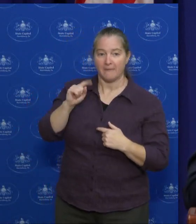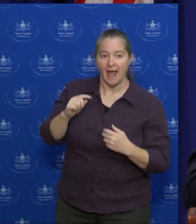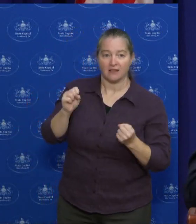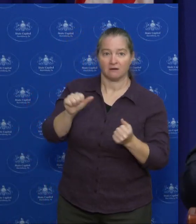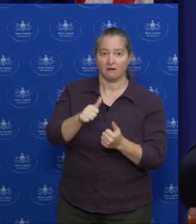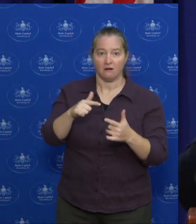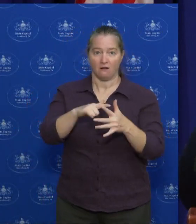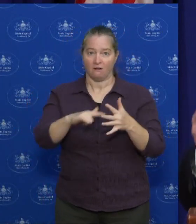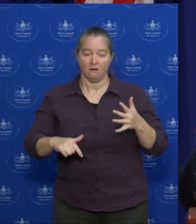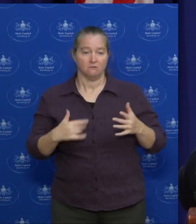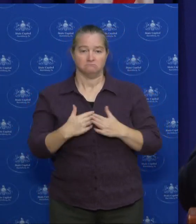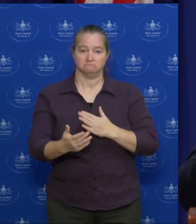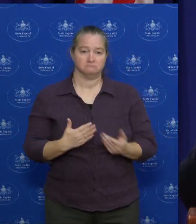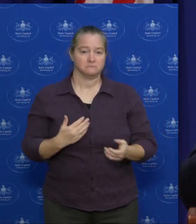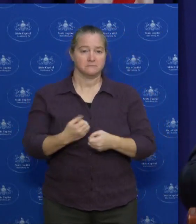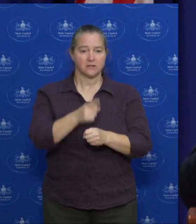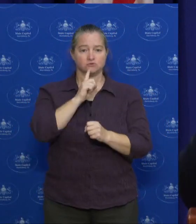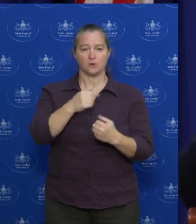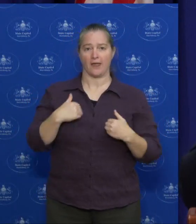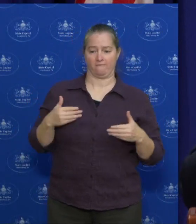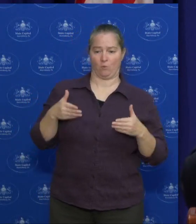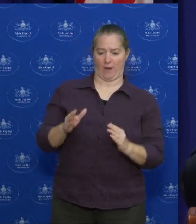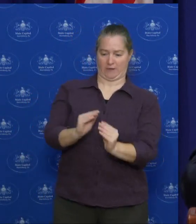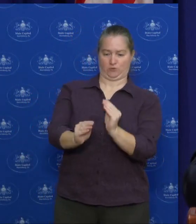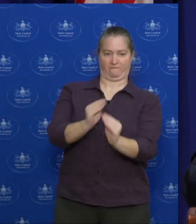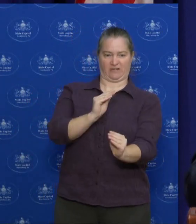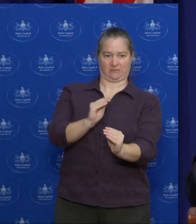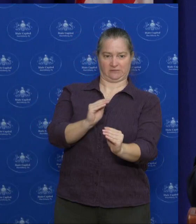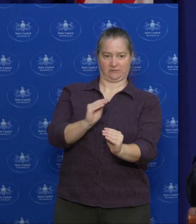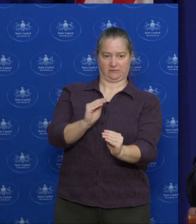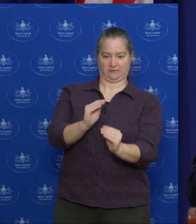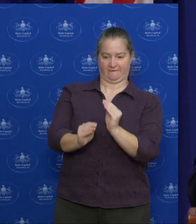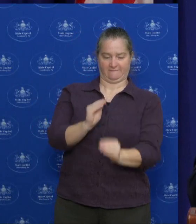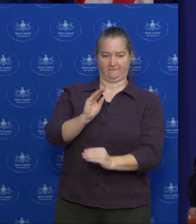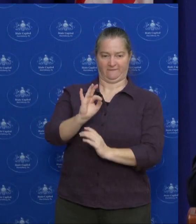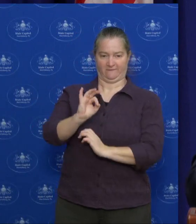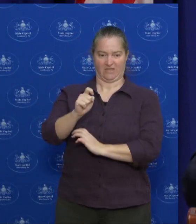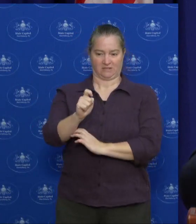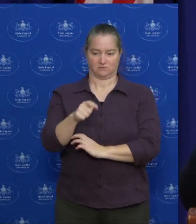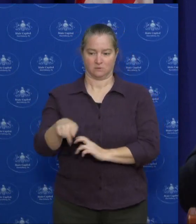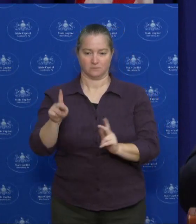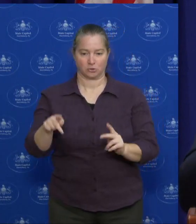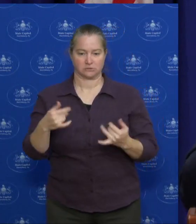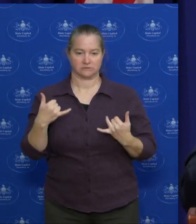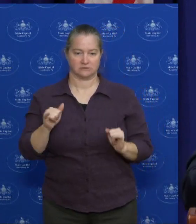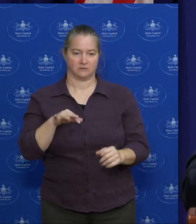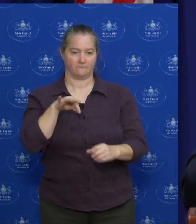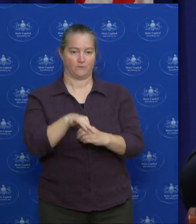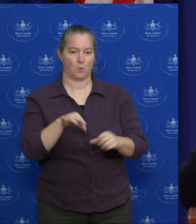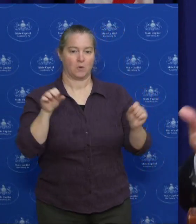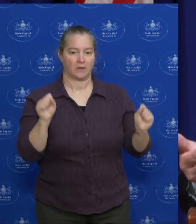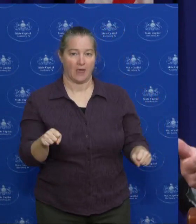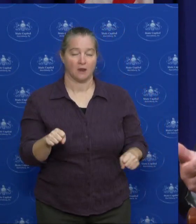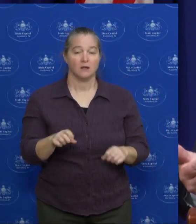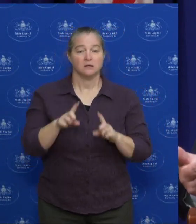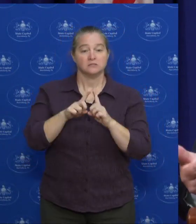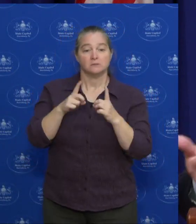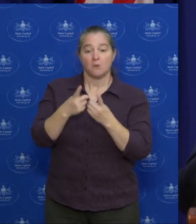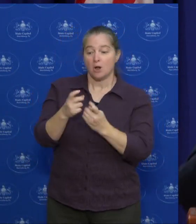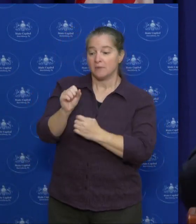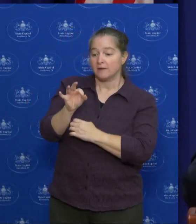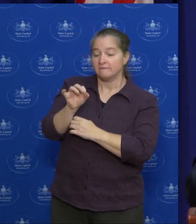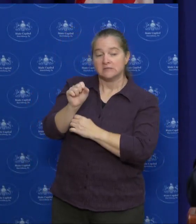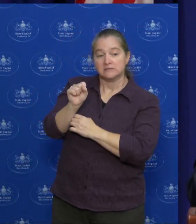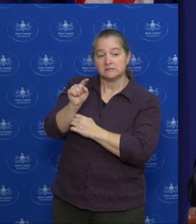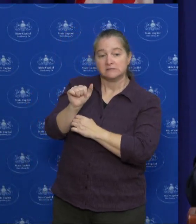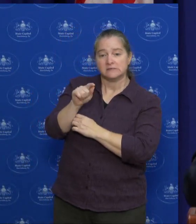that, to make sure there's a remedy so that that voter can still cast their vote. Pennsylvania, the Department of State works with the counties. We